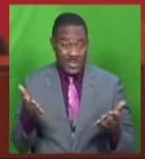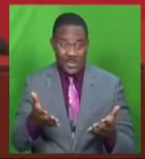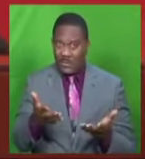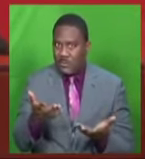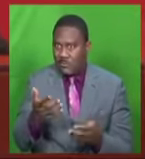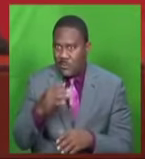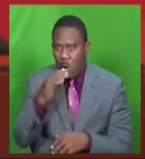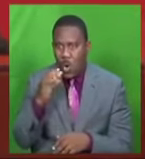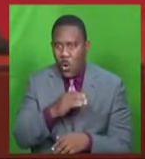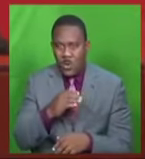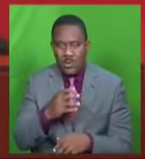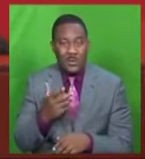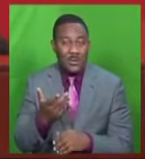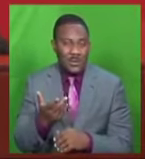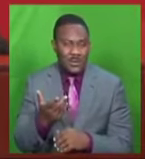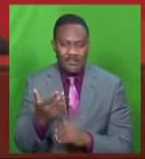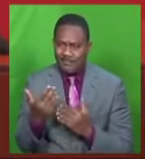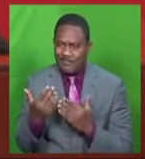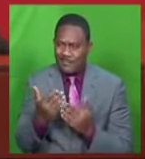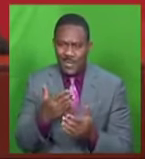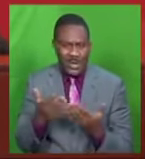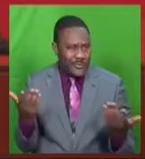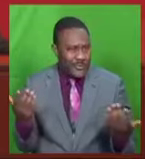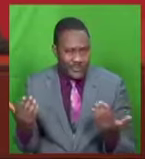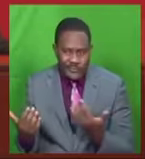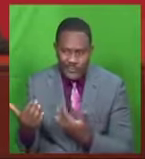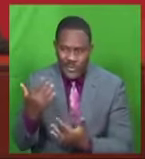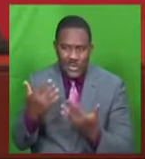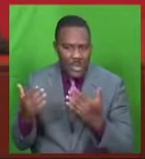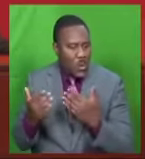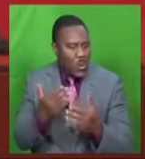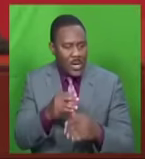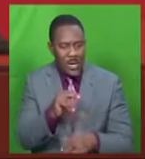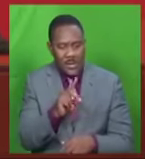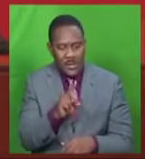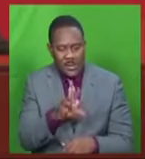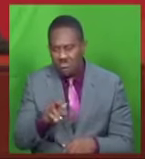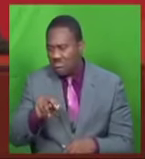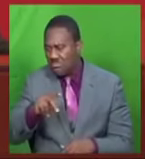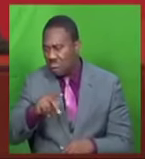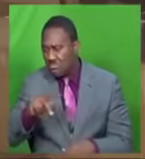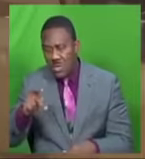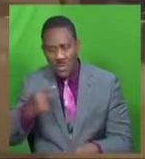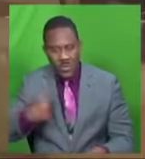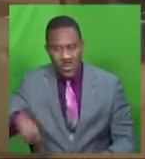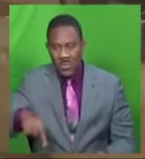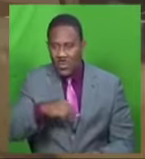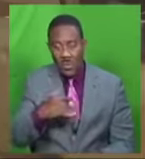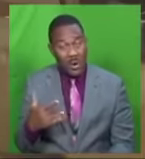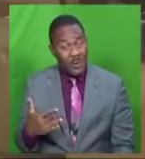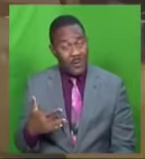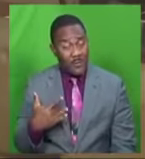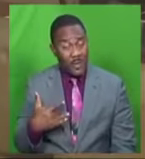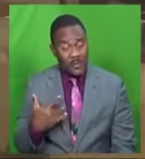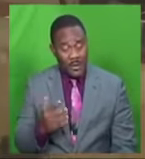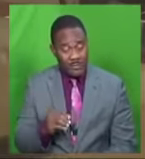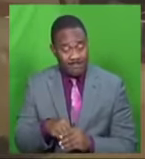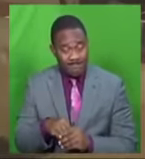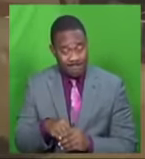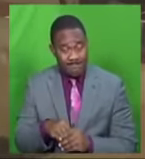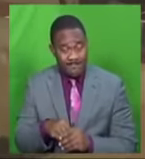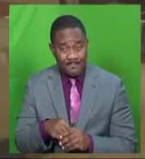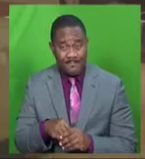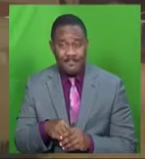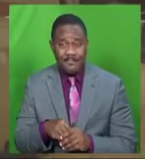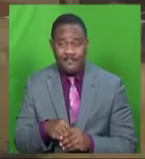it. No matter how Ghana is boiling, whether you are NDC or MPP, we are also in Ghana. And Mr.